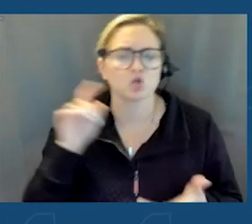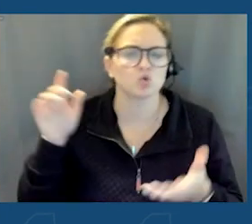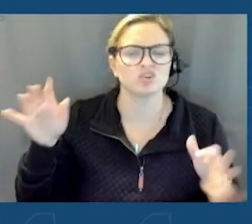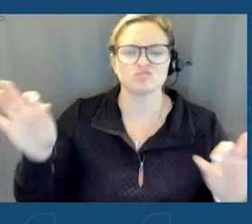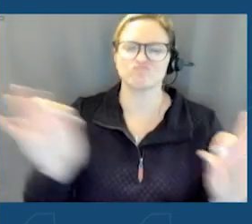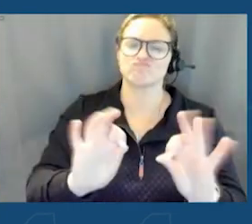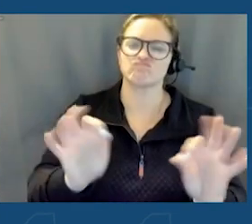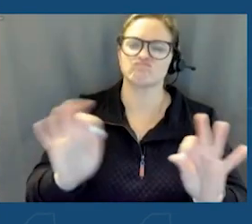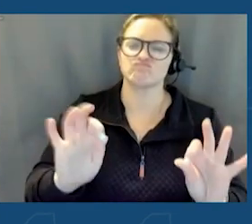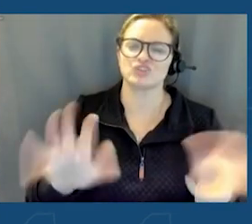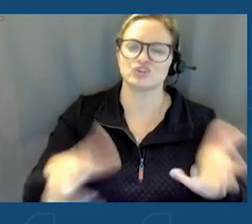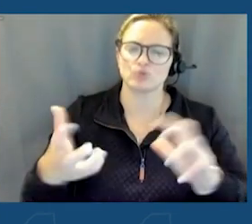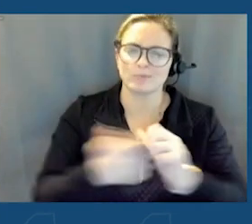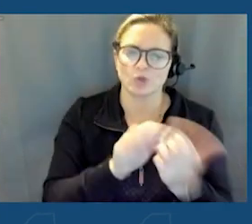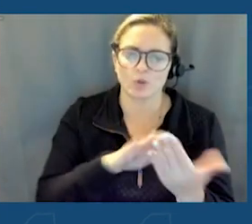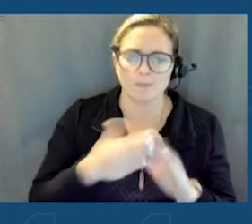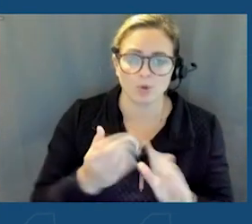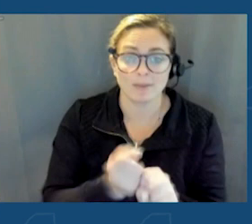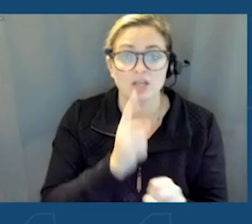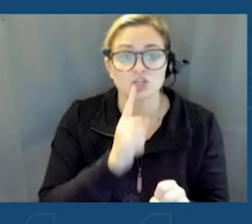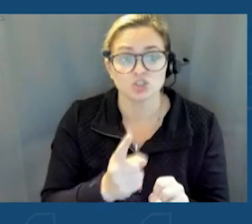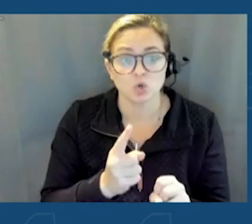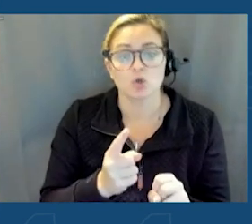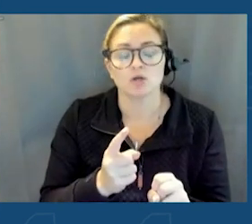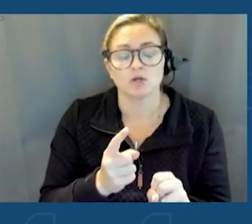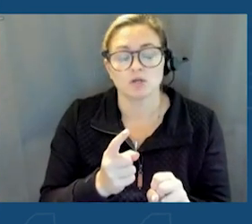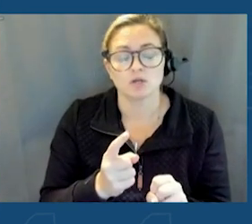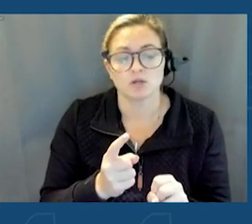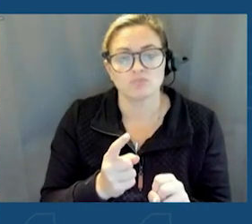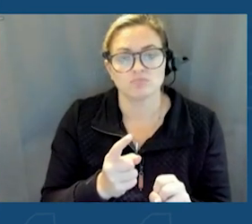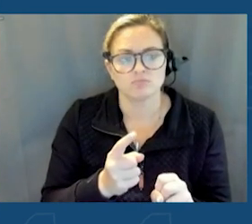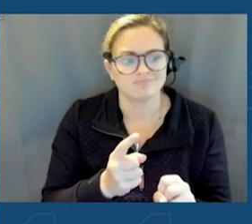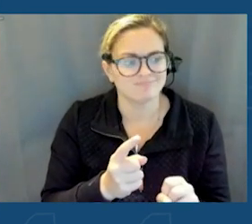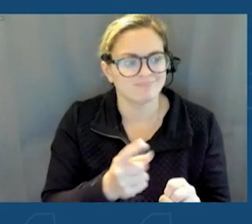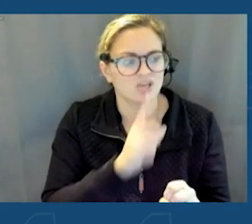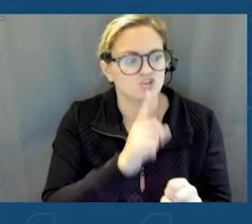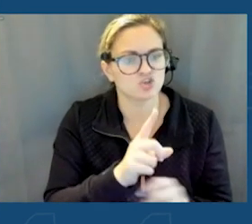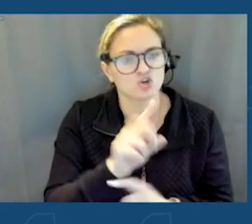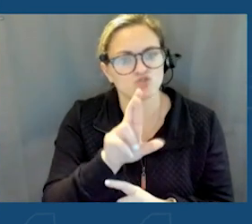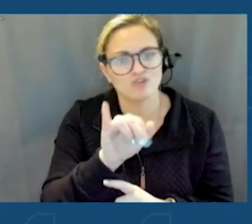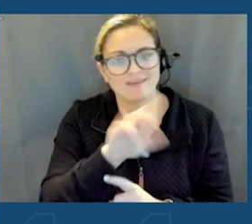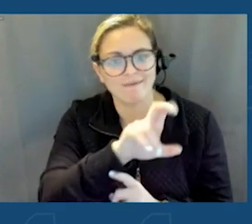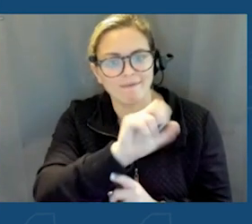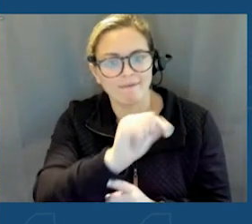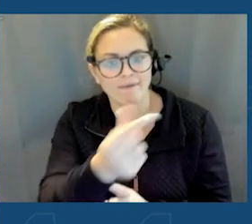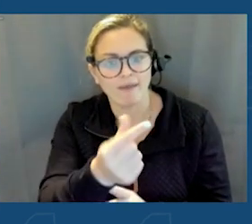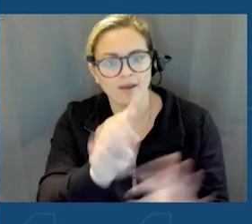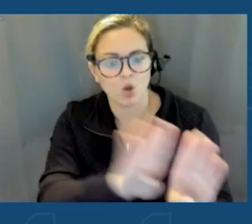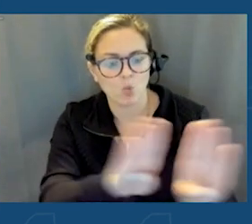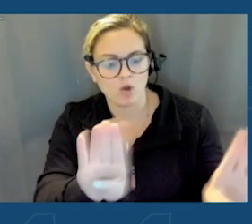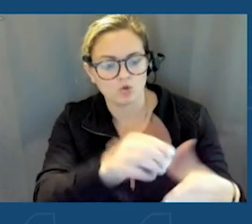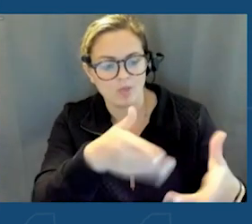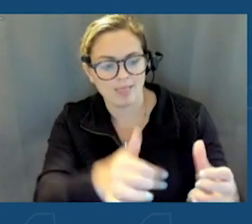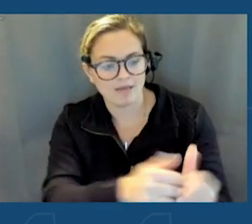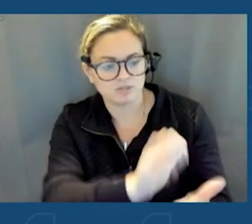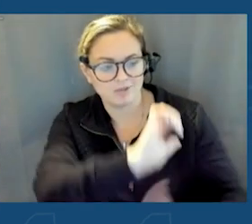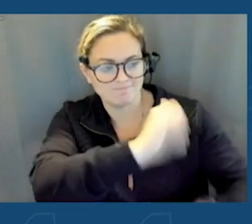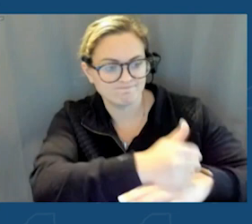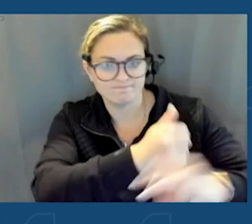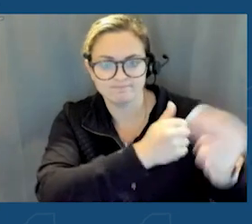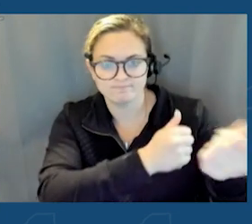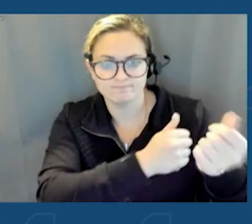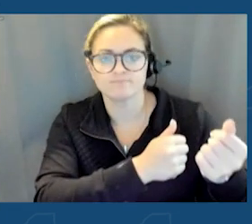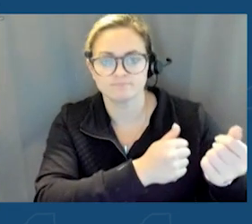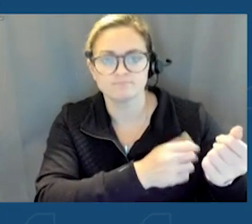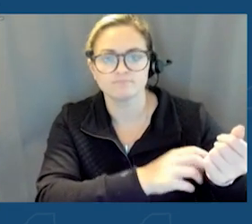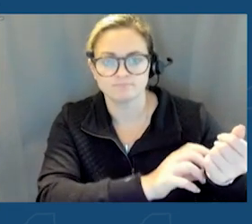to the community. Making sure there's retaining walls that allow this track to be placed on existing right-of-ways, and